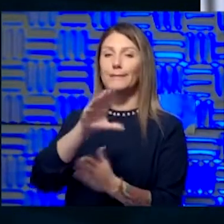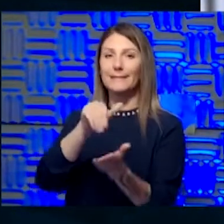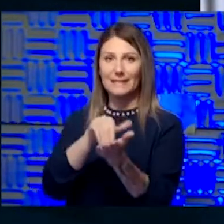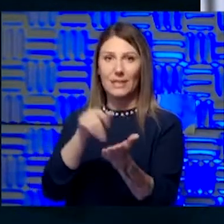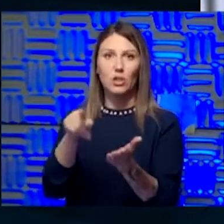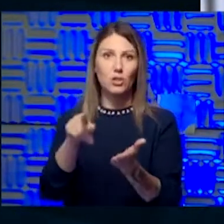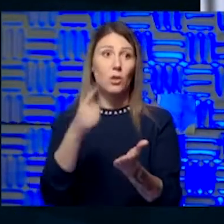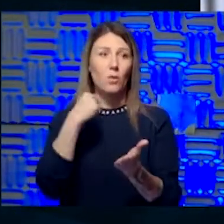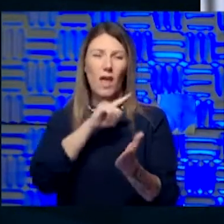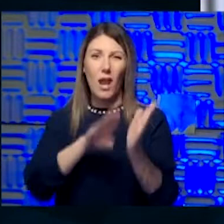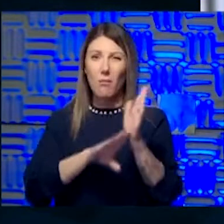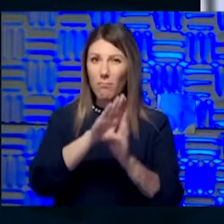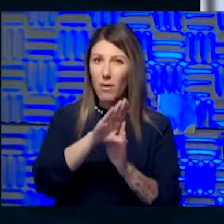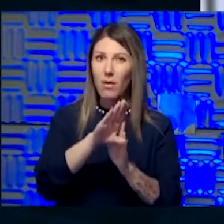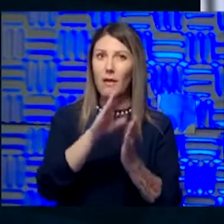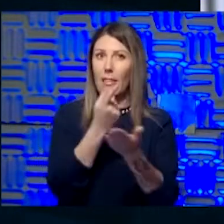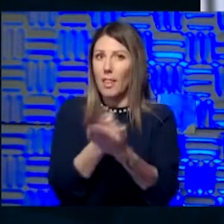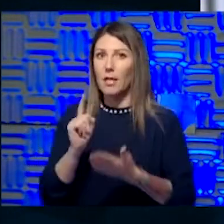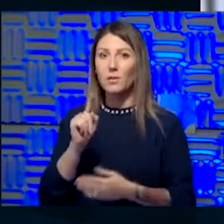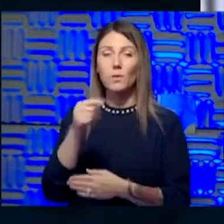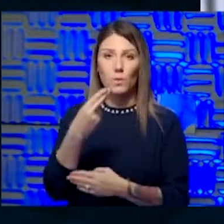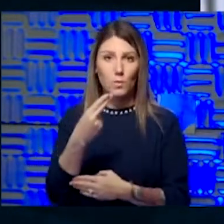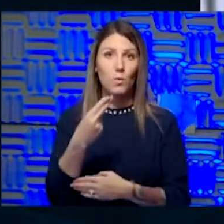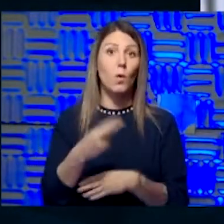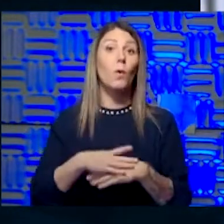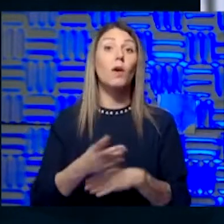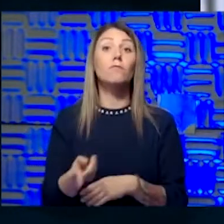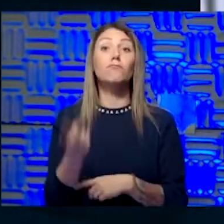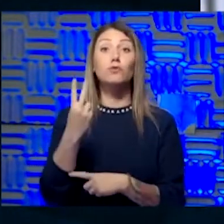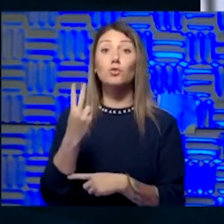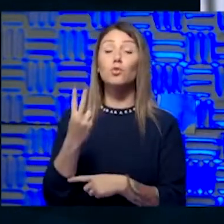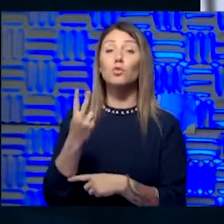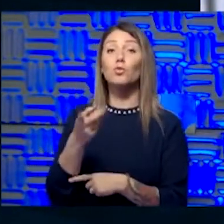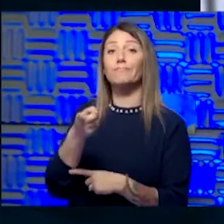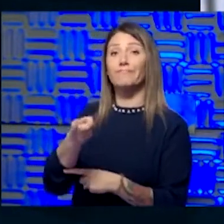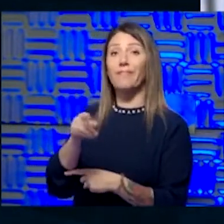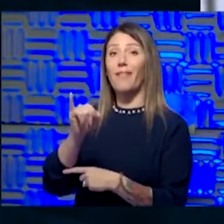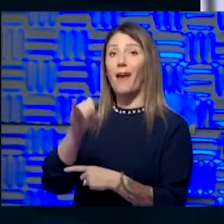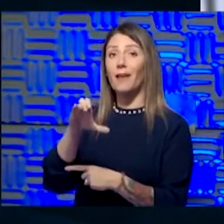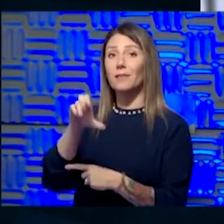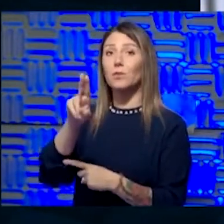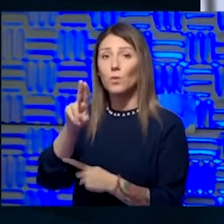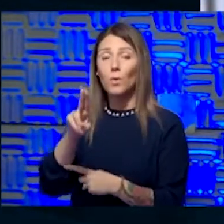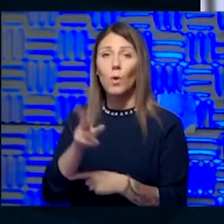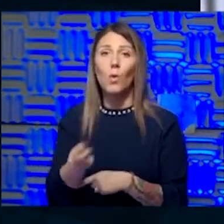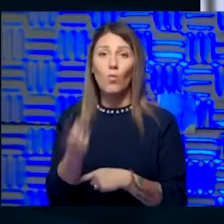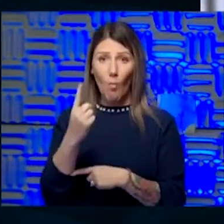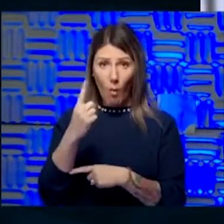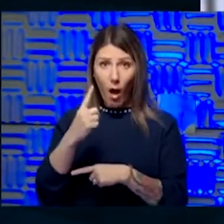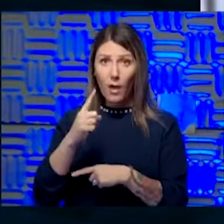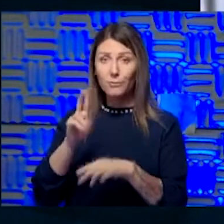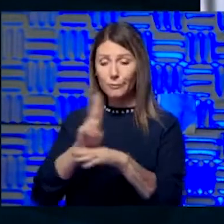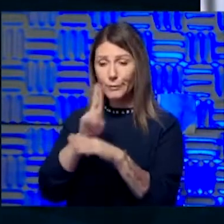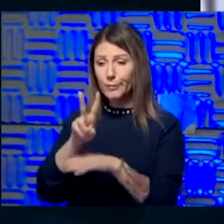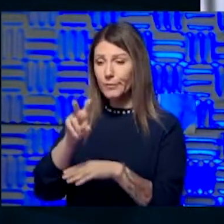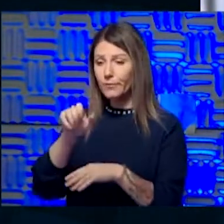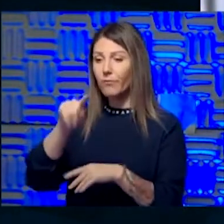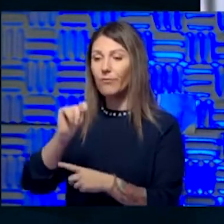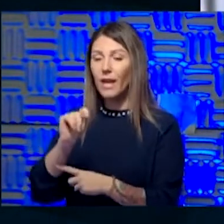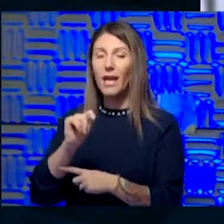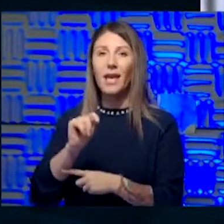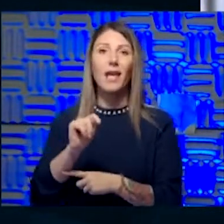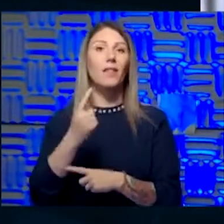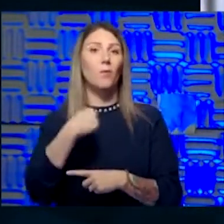And currently we have 2 in the ICU, and 1 patient is on the ventilator. And we have 11 patients pending testing who are